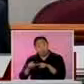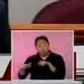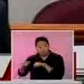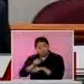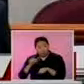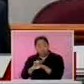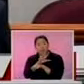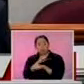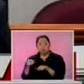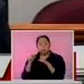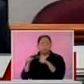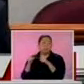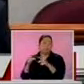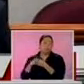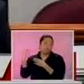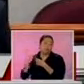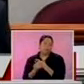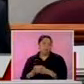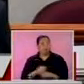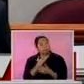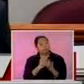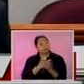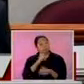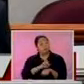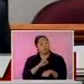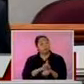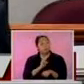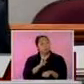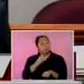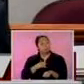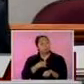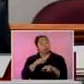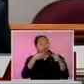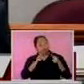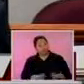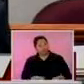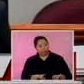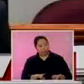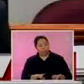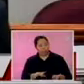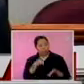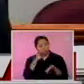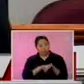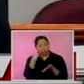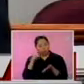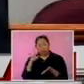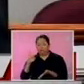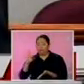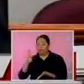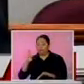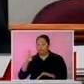of FBDC. Okay. Part of my duties then was also to sign contracts on behalf of FBDC.